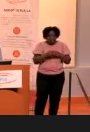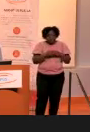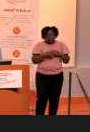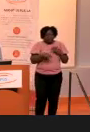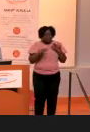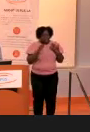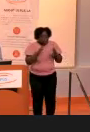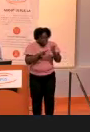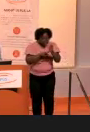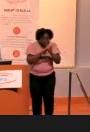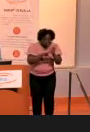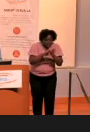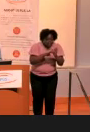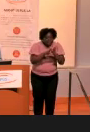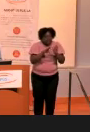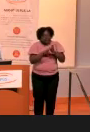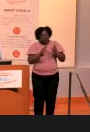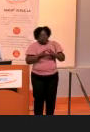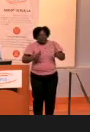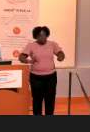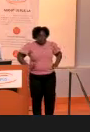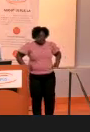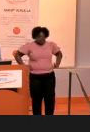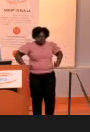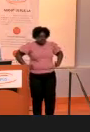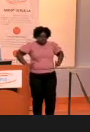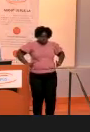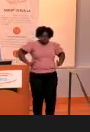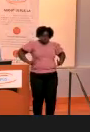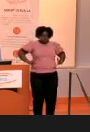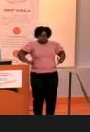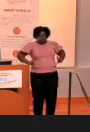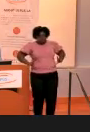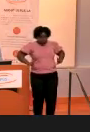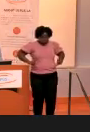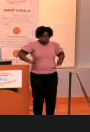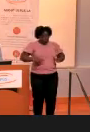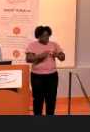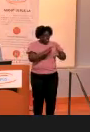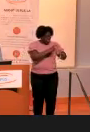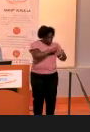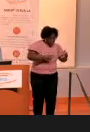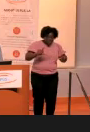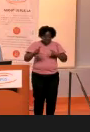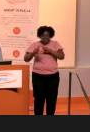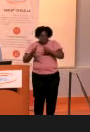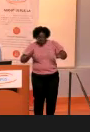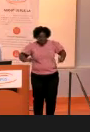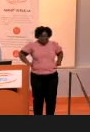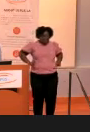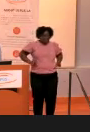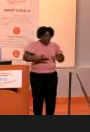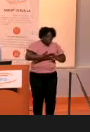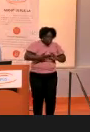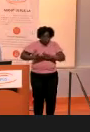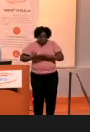kidney disease, or your kidneys getting so much inflammation and scarring that they stop working and you need to go on dialysis.